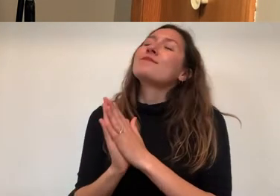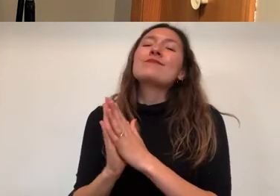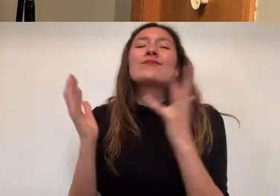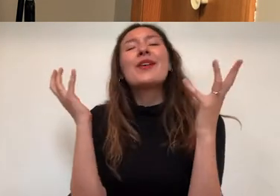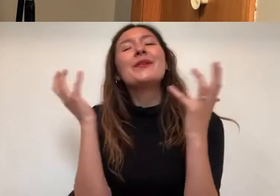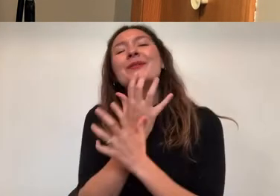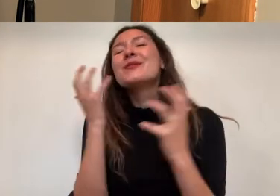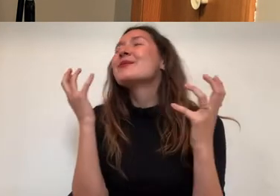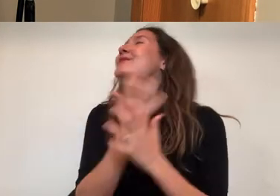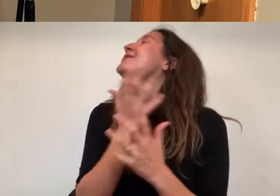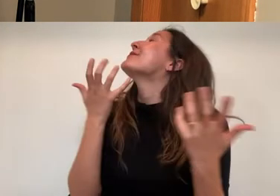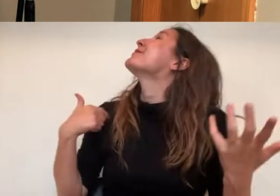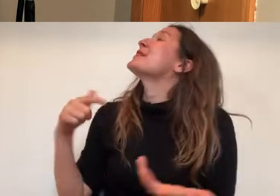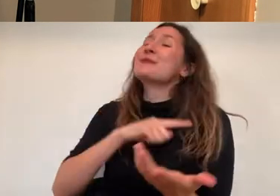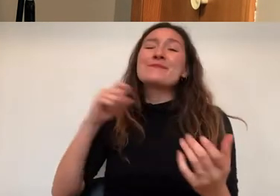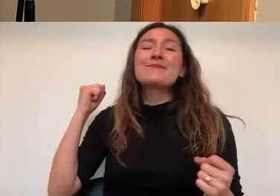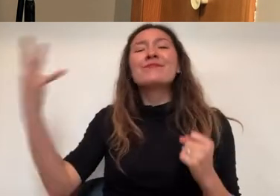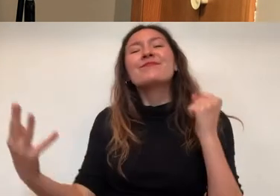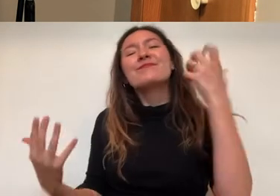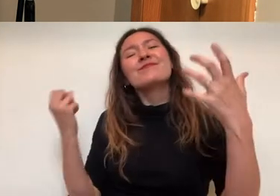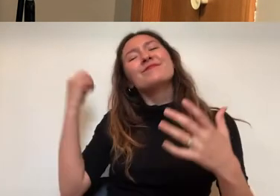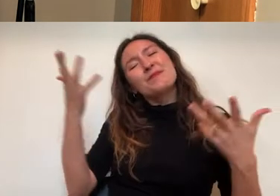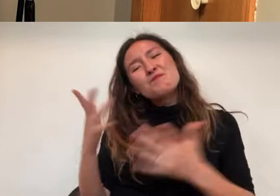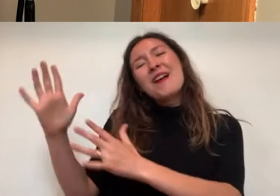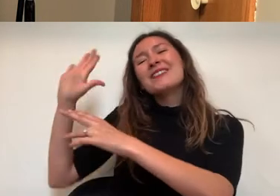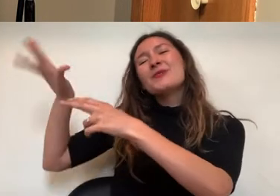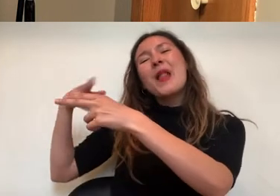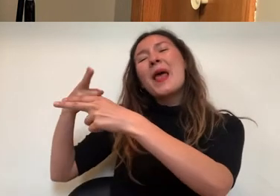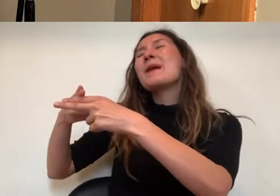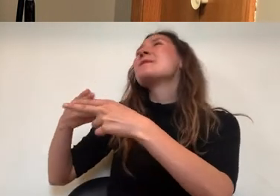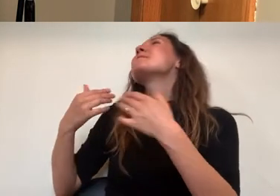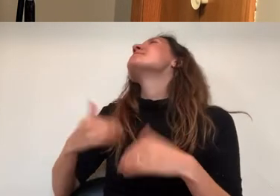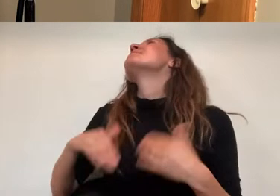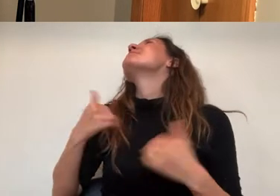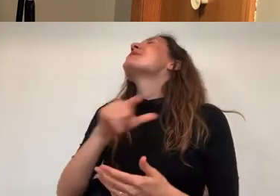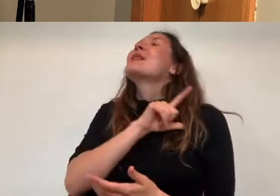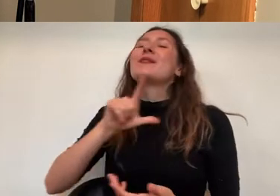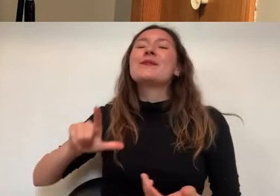Oh,